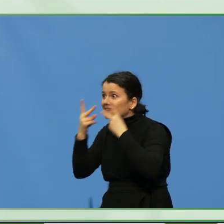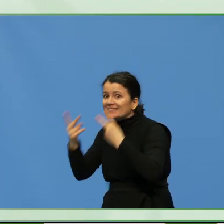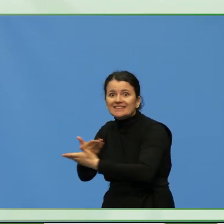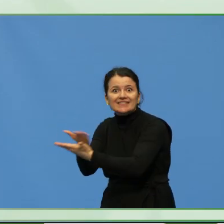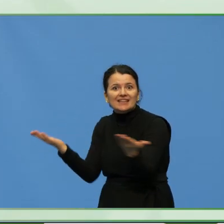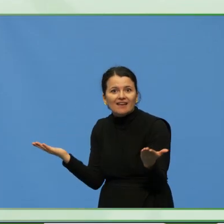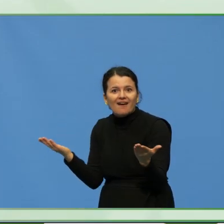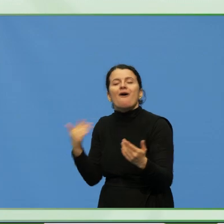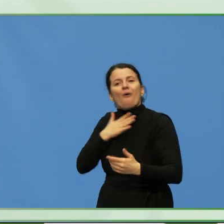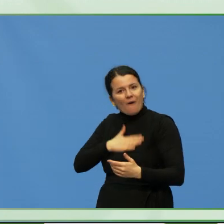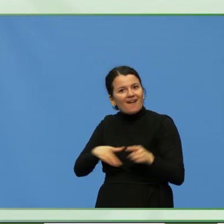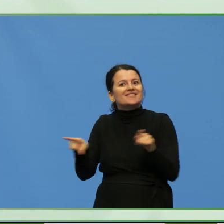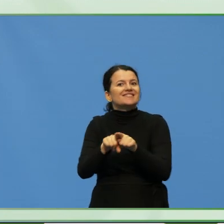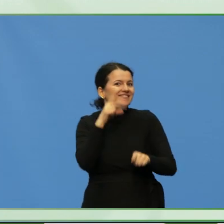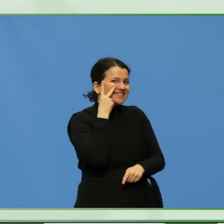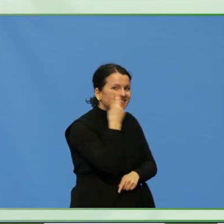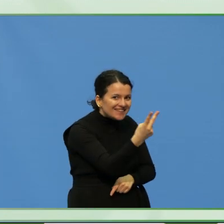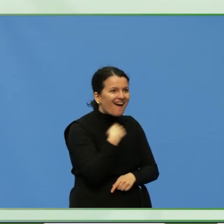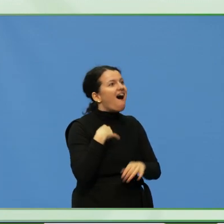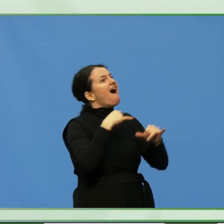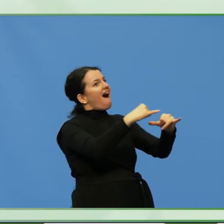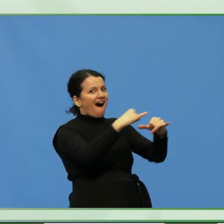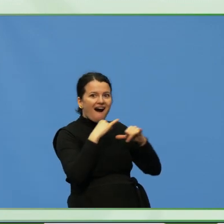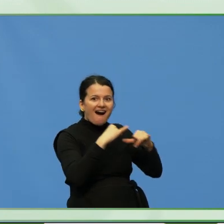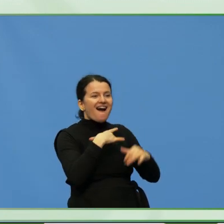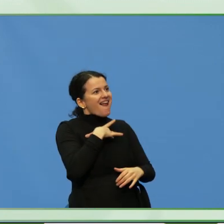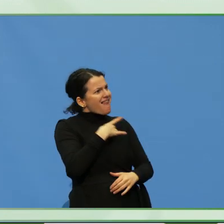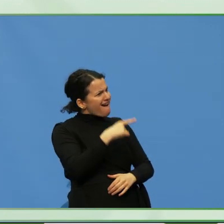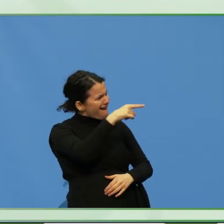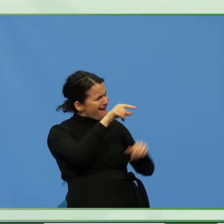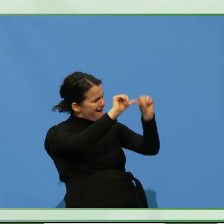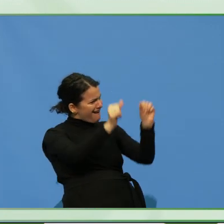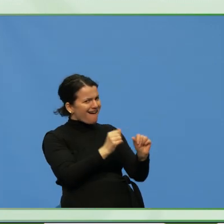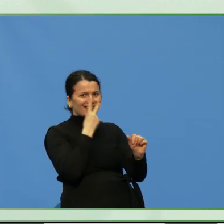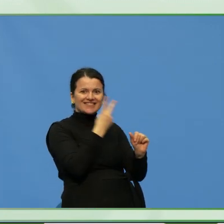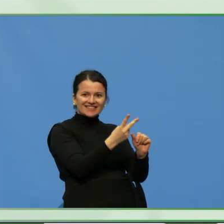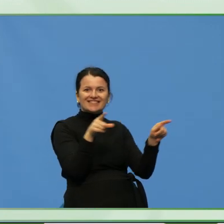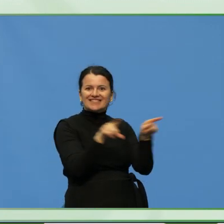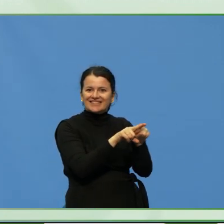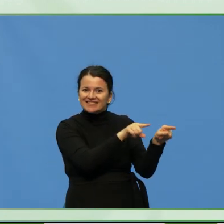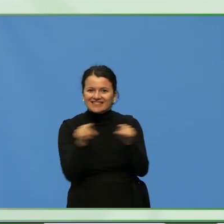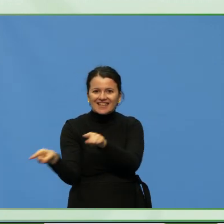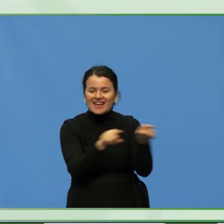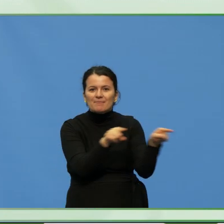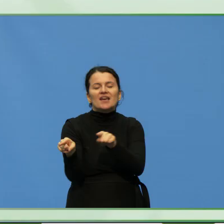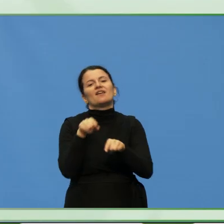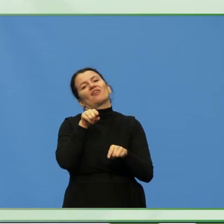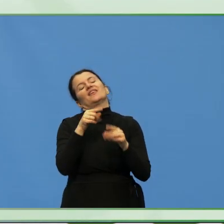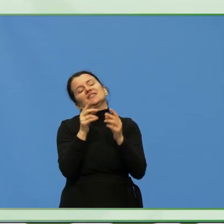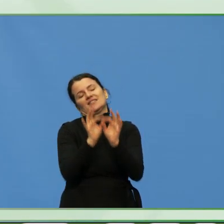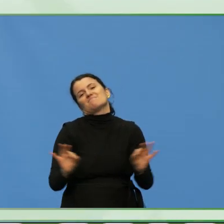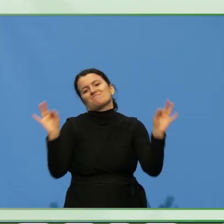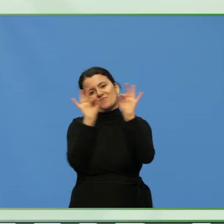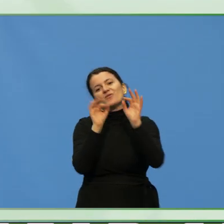is. The other 3 images on here is how we've taken it further into other classes of disability with clearly much